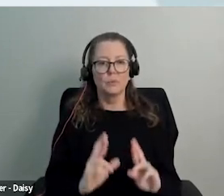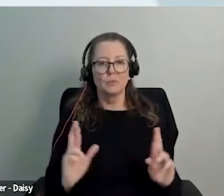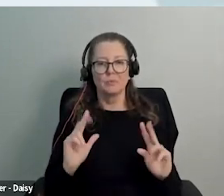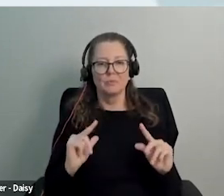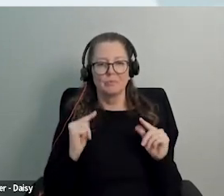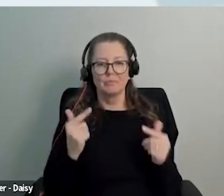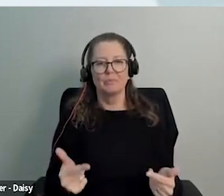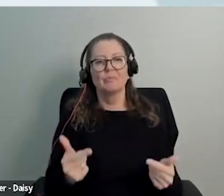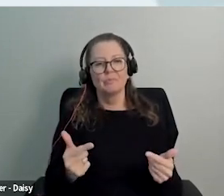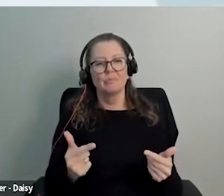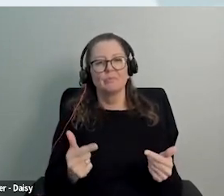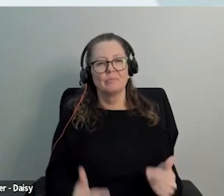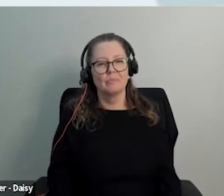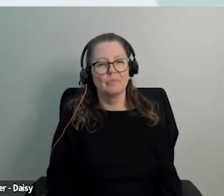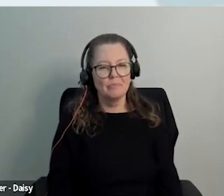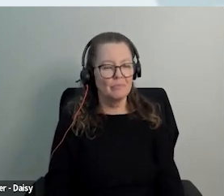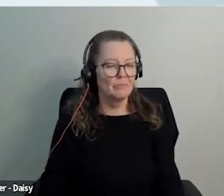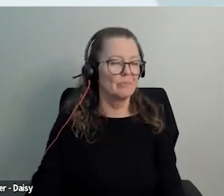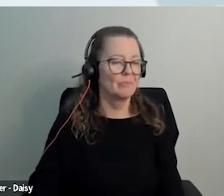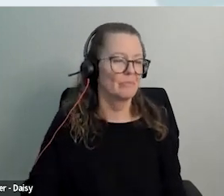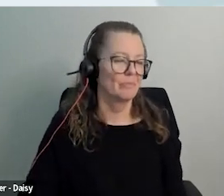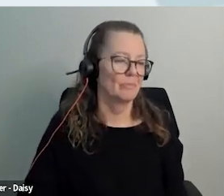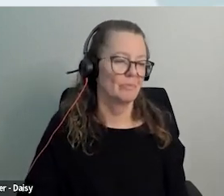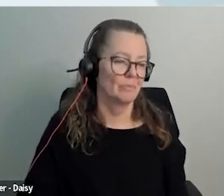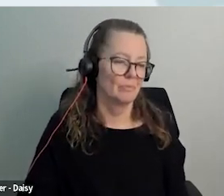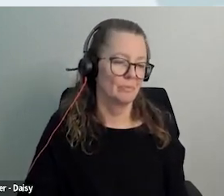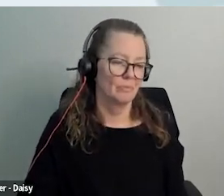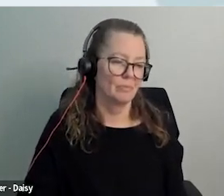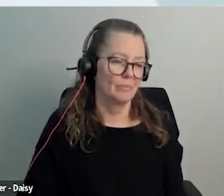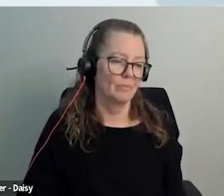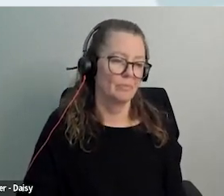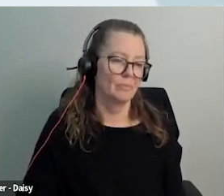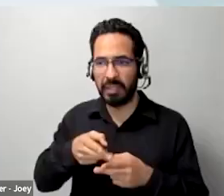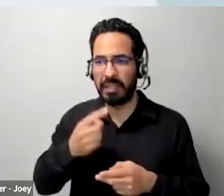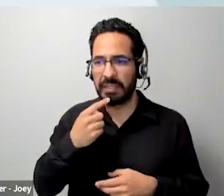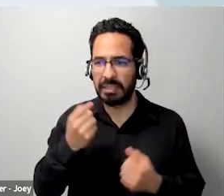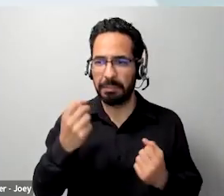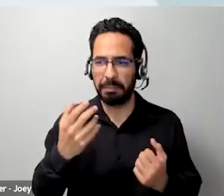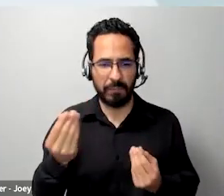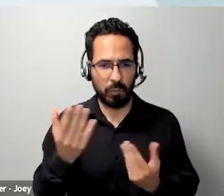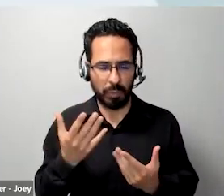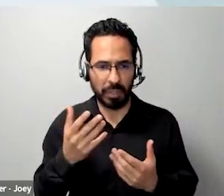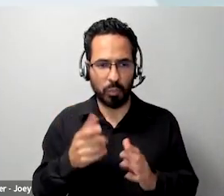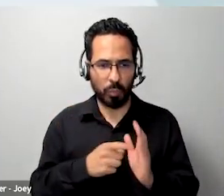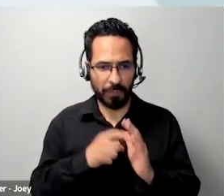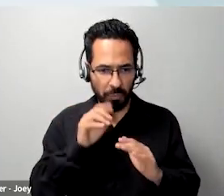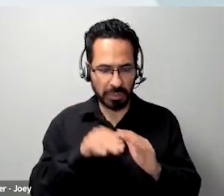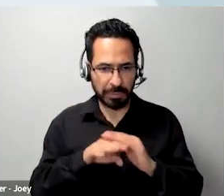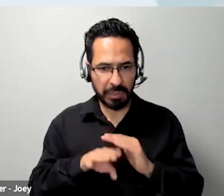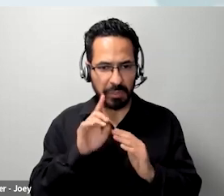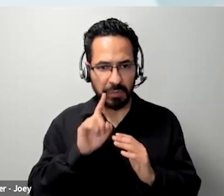So an anonymous question, many have told me that as soon as they mention accessibility requirements for a job interview, they get